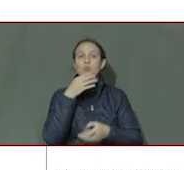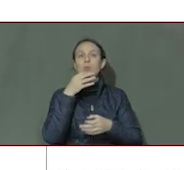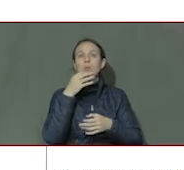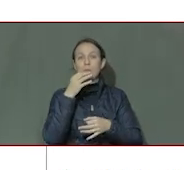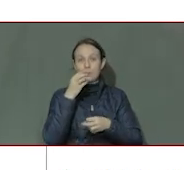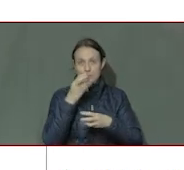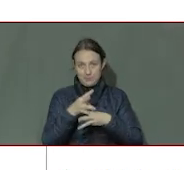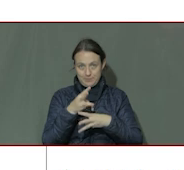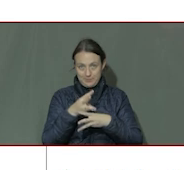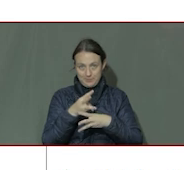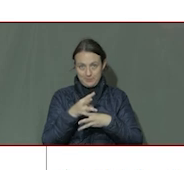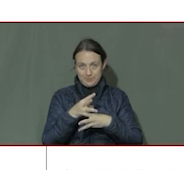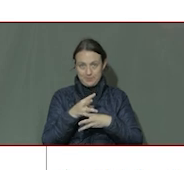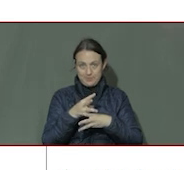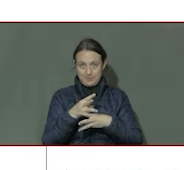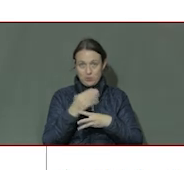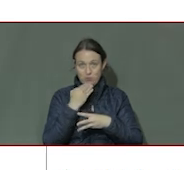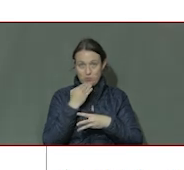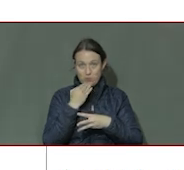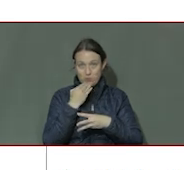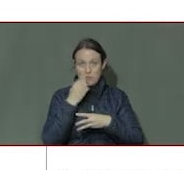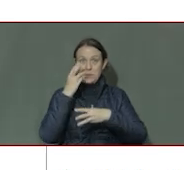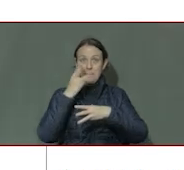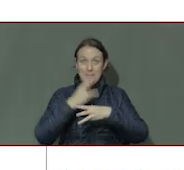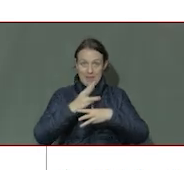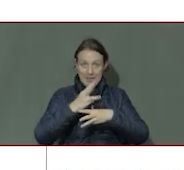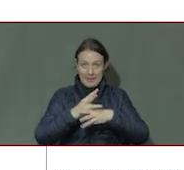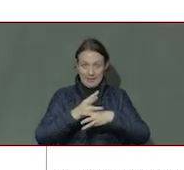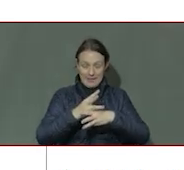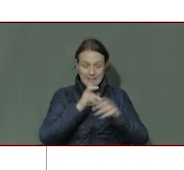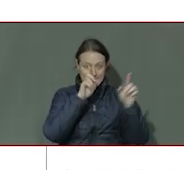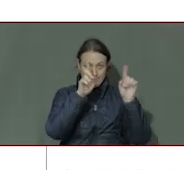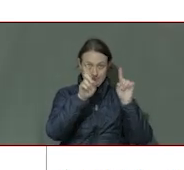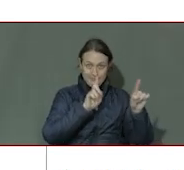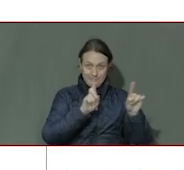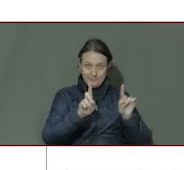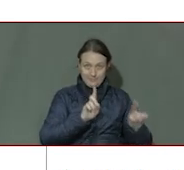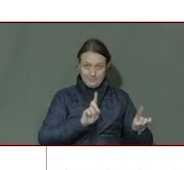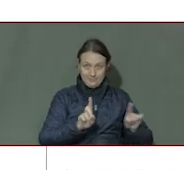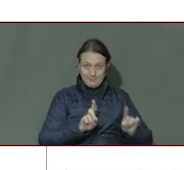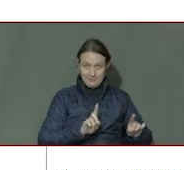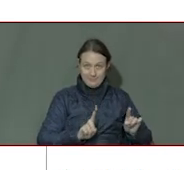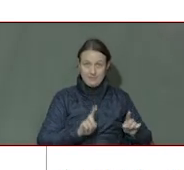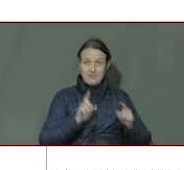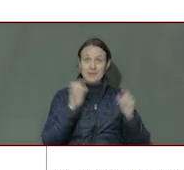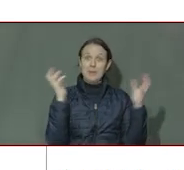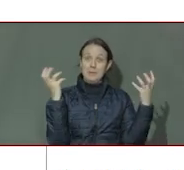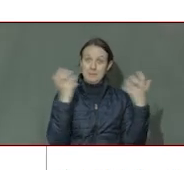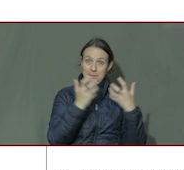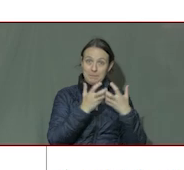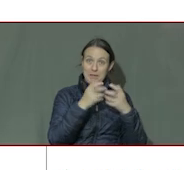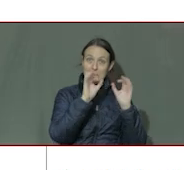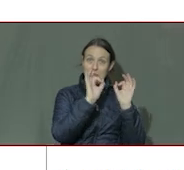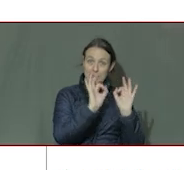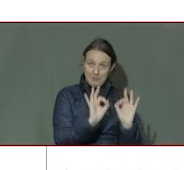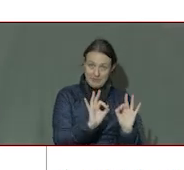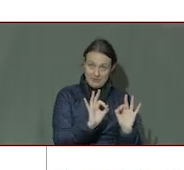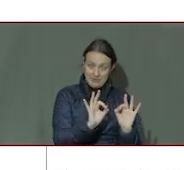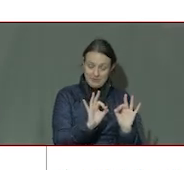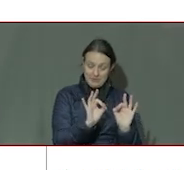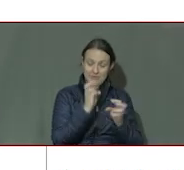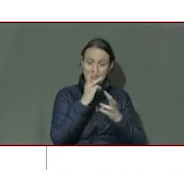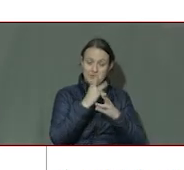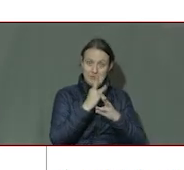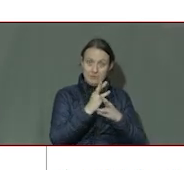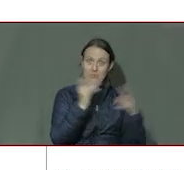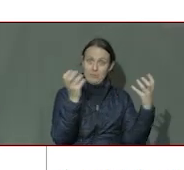that matches with the what? With the mother. These ones, they matches with the what? With the